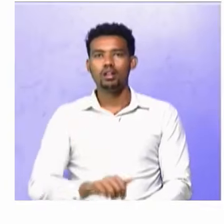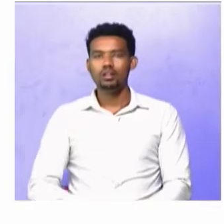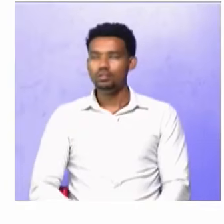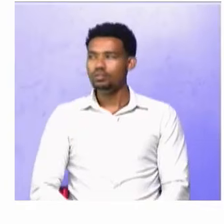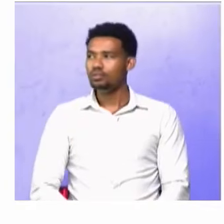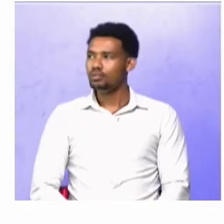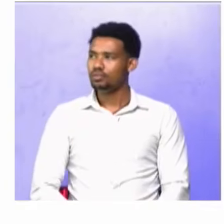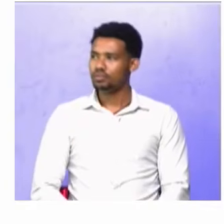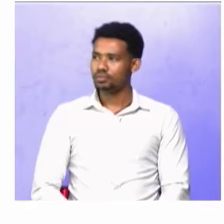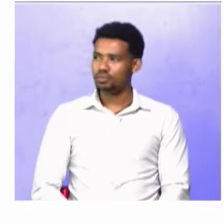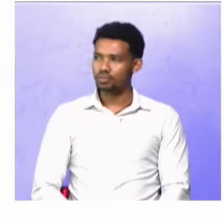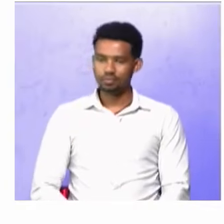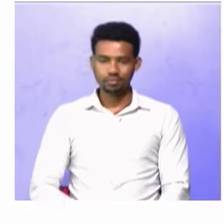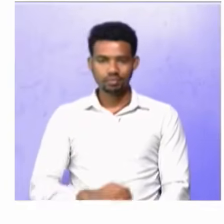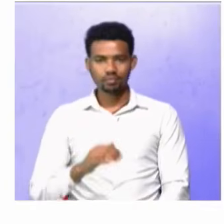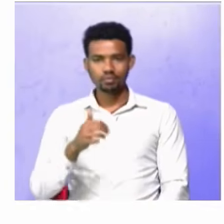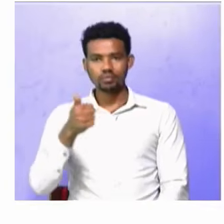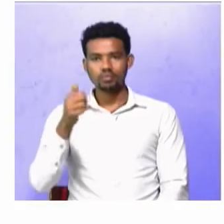is